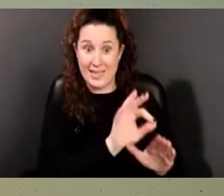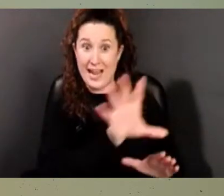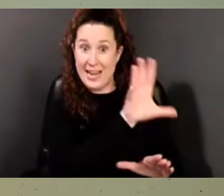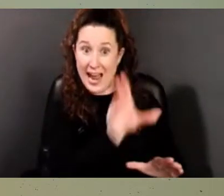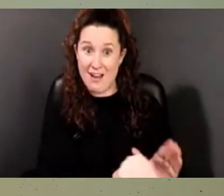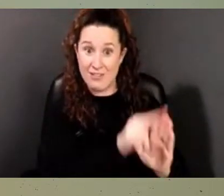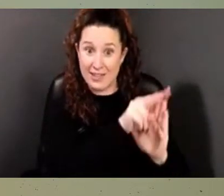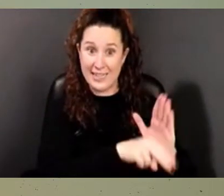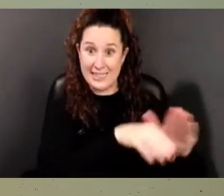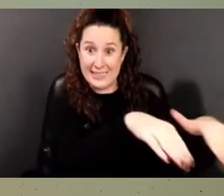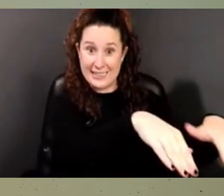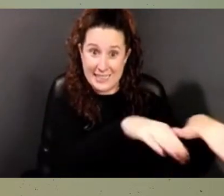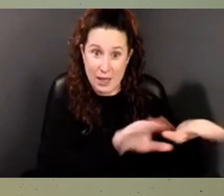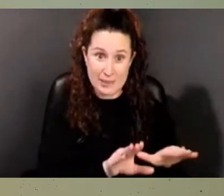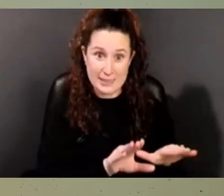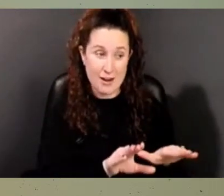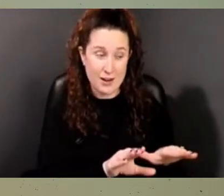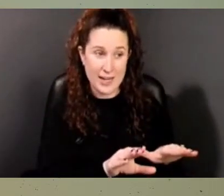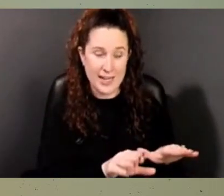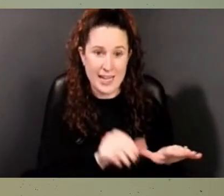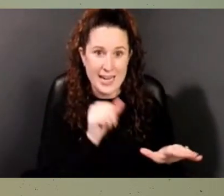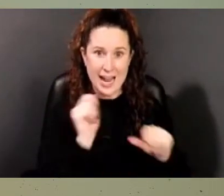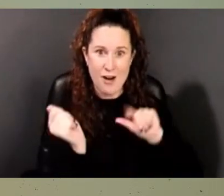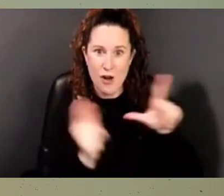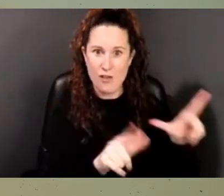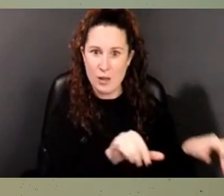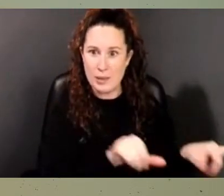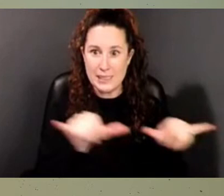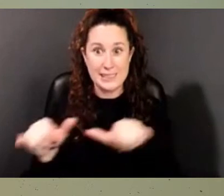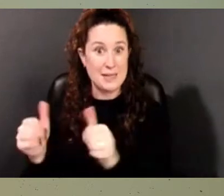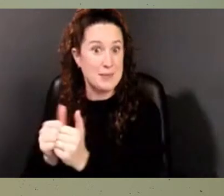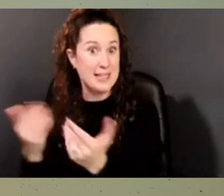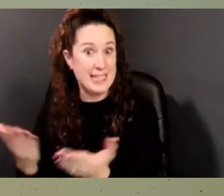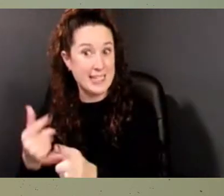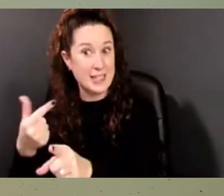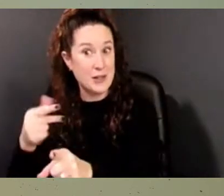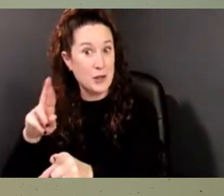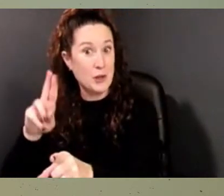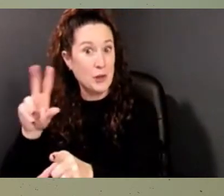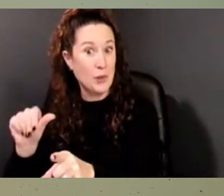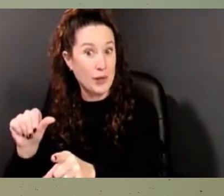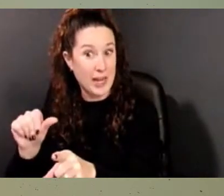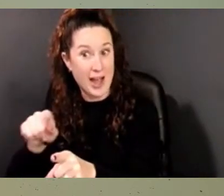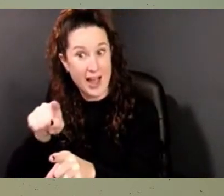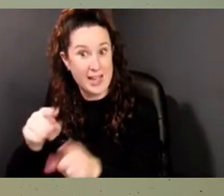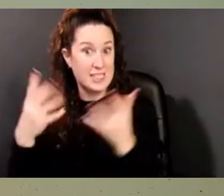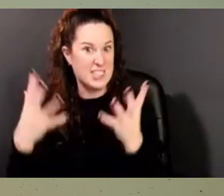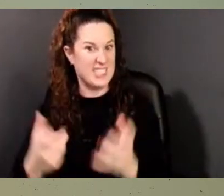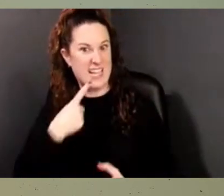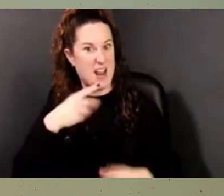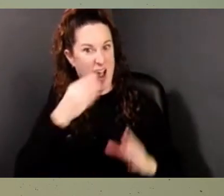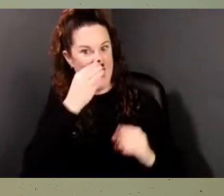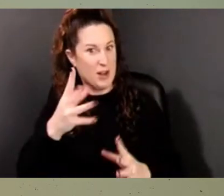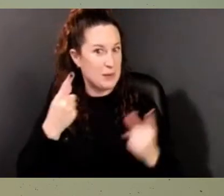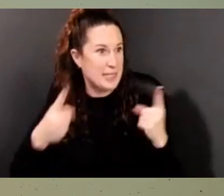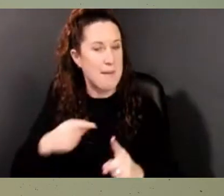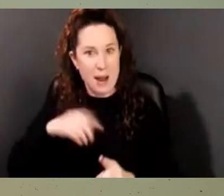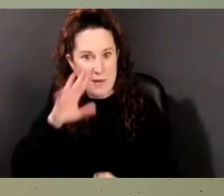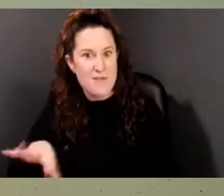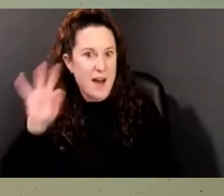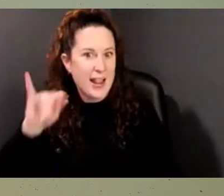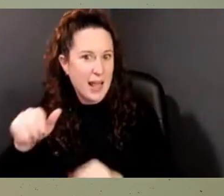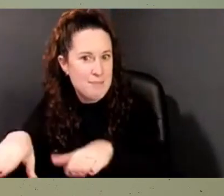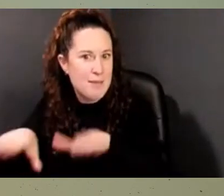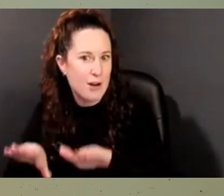Gloria Henry that's been working here for 30 years saying, I don't care what y'all say, I'm gonna find this burial ground, right? That's just not the reality.